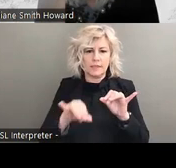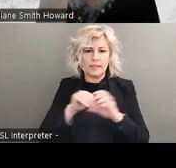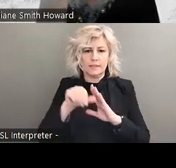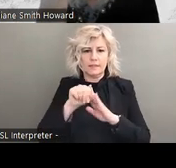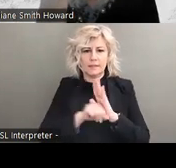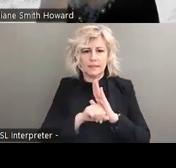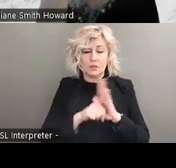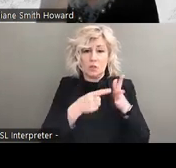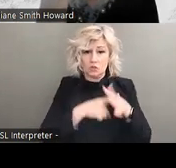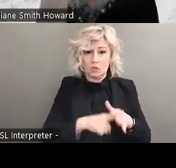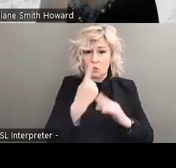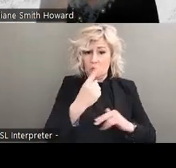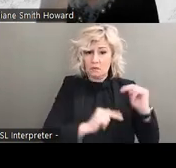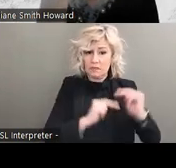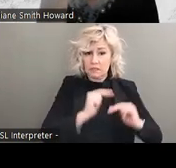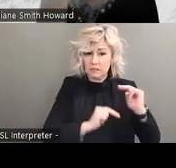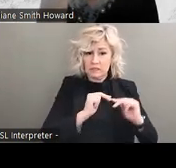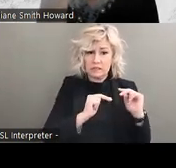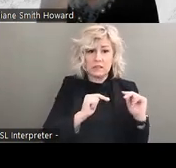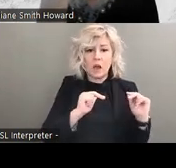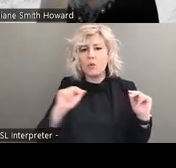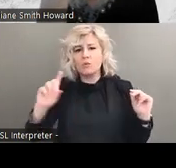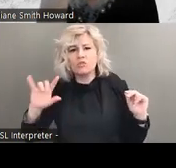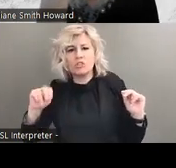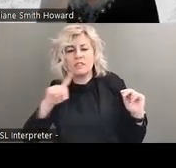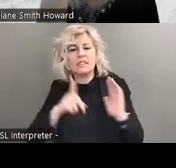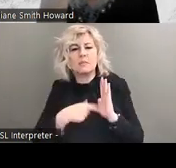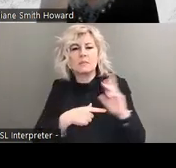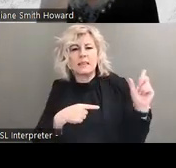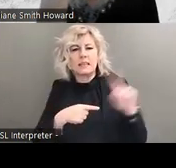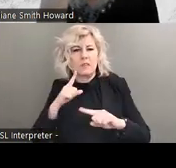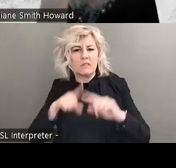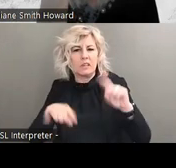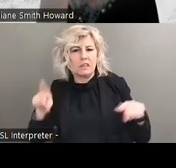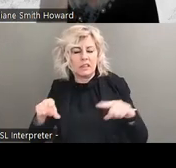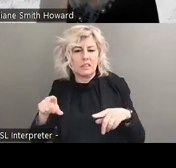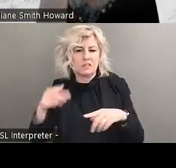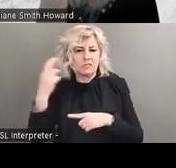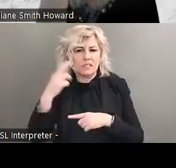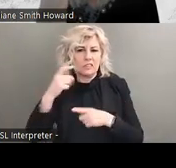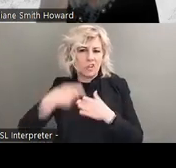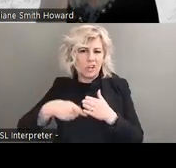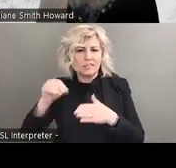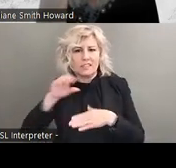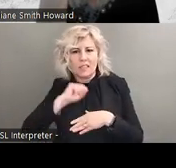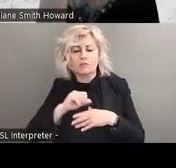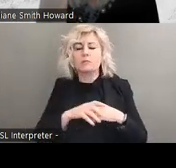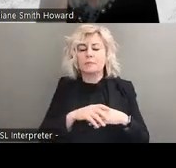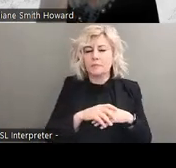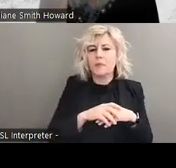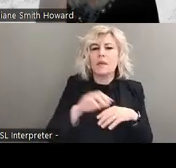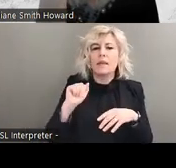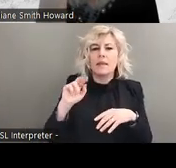off in one facility? Dawn answered, sometimes they come back for various reasons, cost and age. But